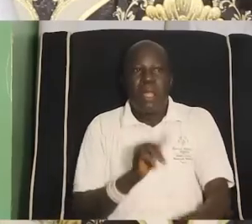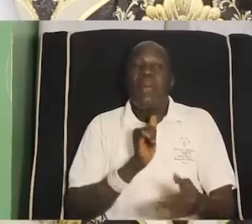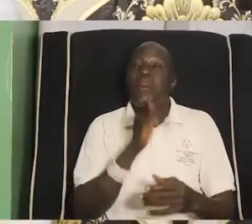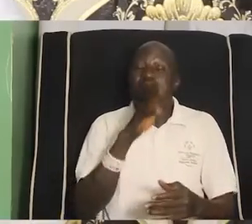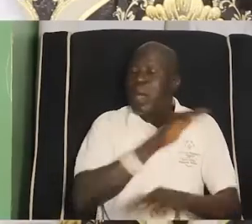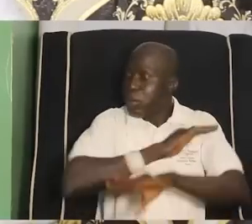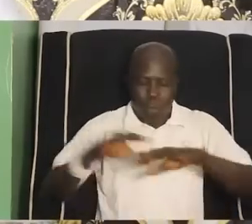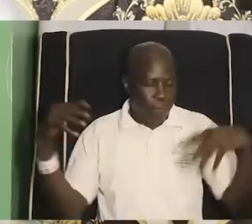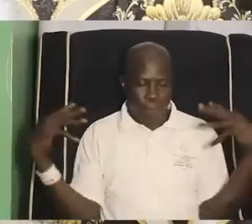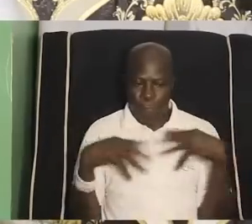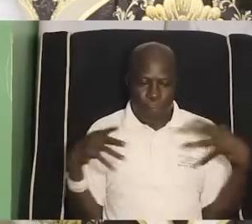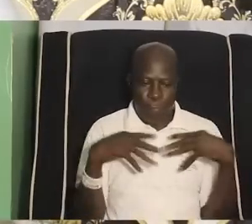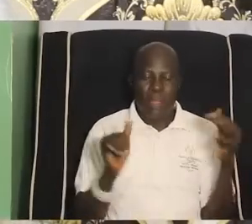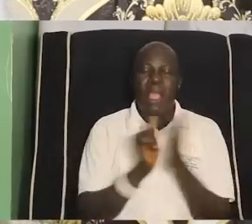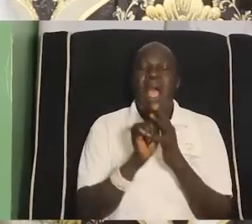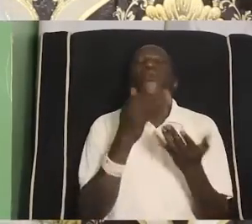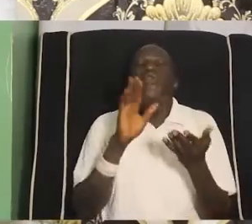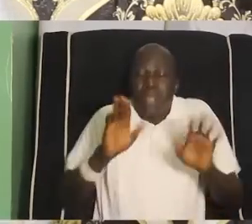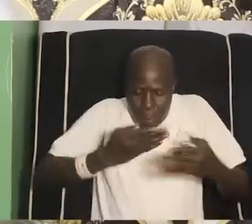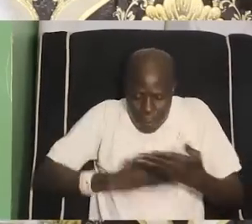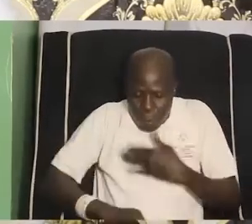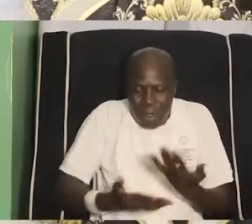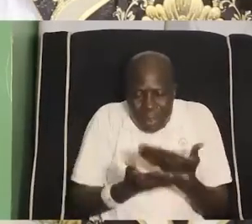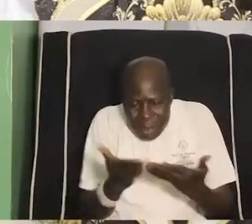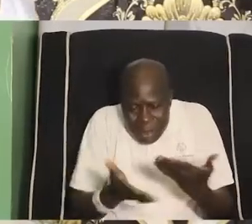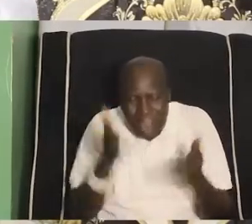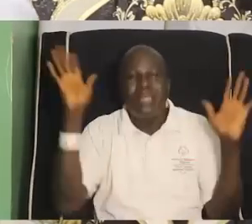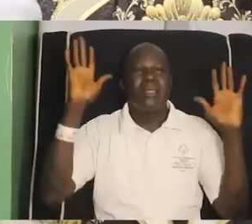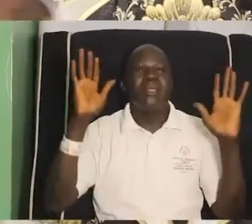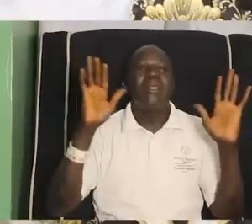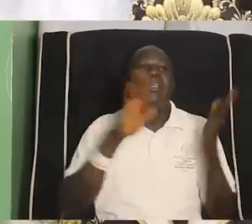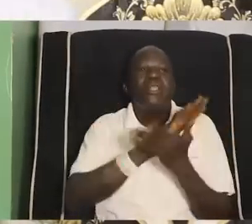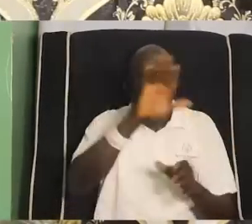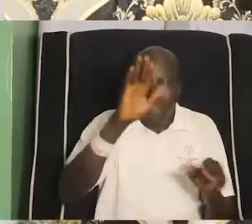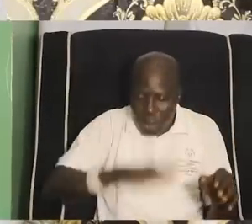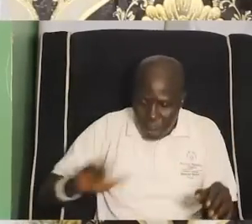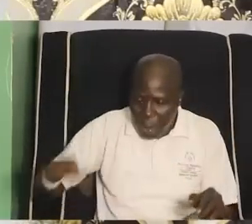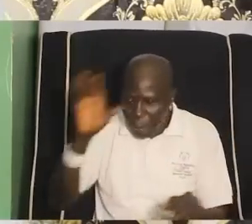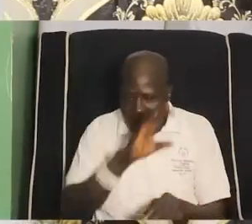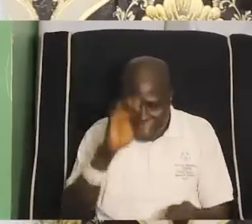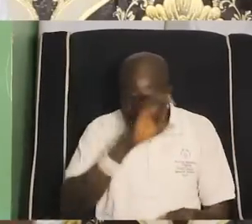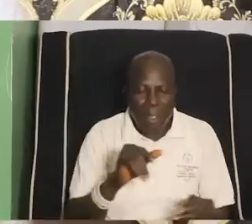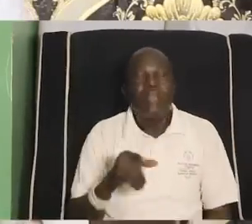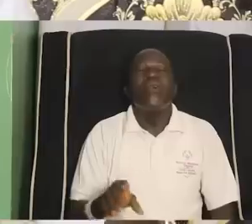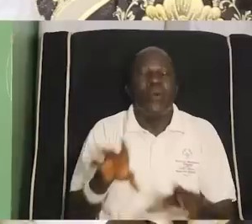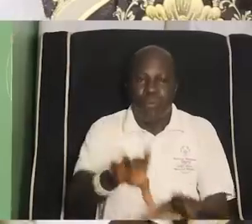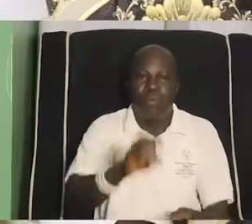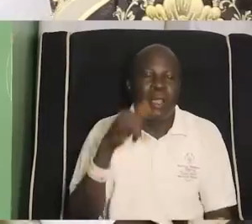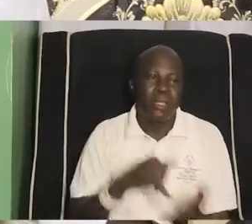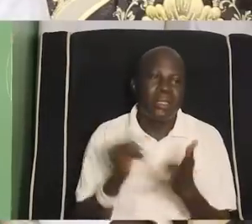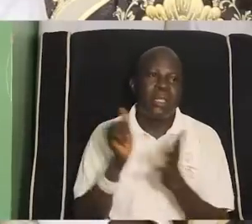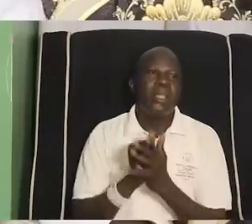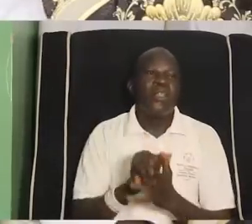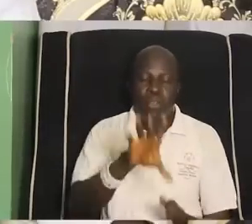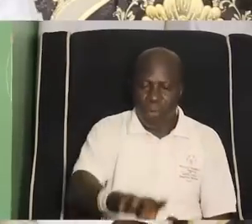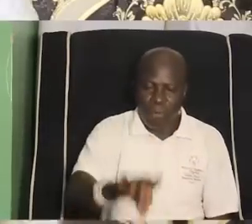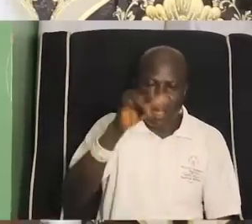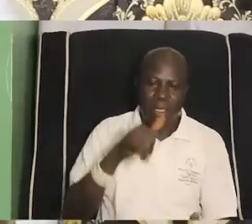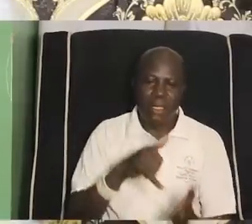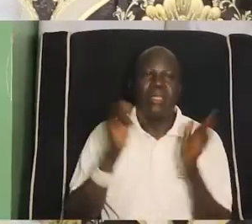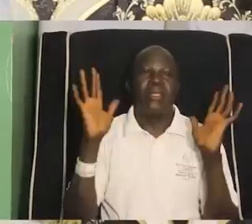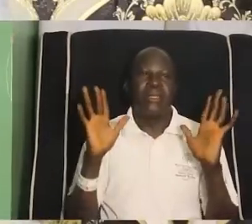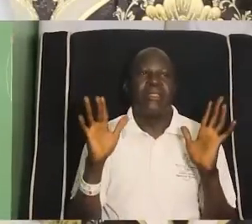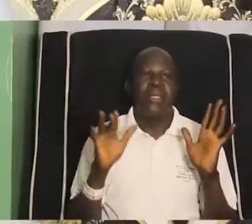Abel, where are you going? Oh, no. Oh, my God, what are you going to do? Oh, no. Oh, my God, what are you going to do? Oh,